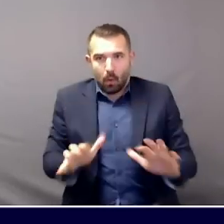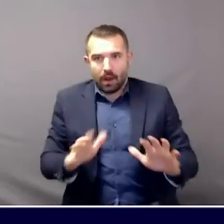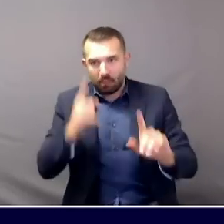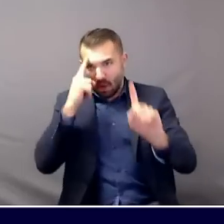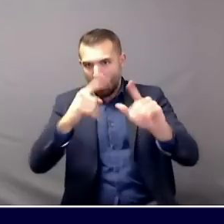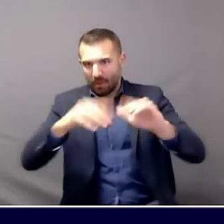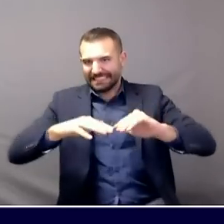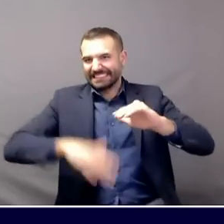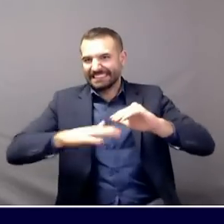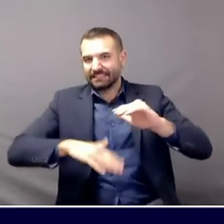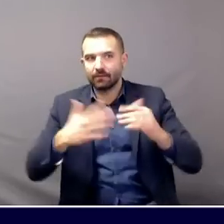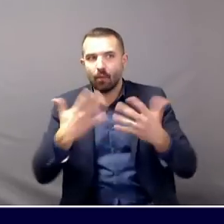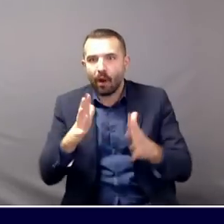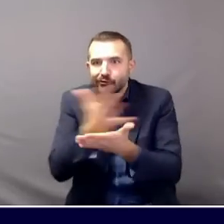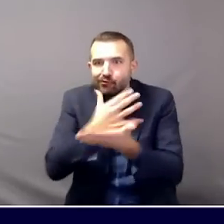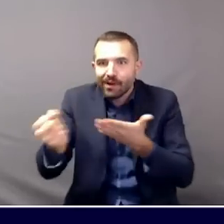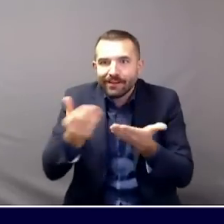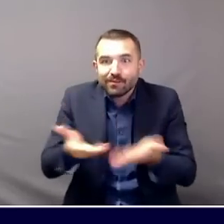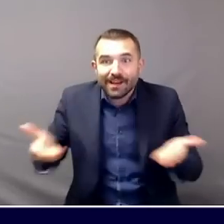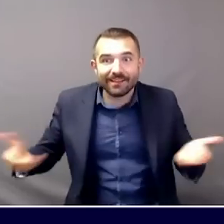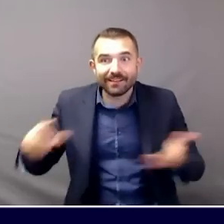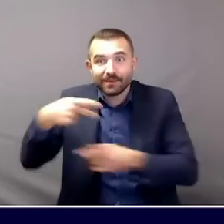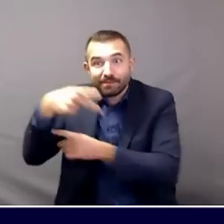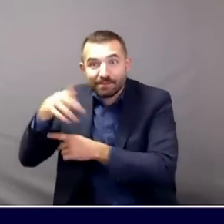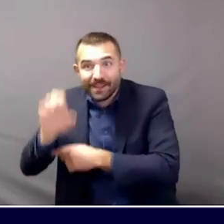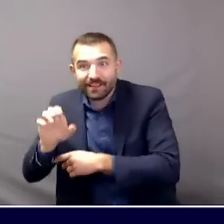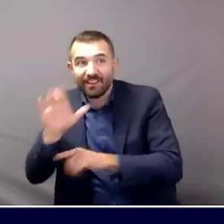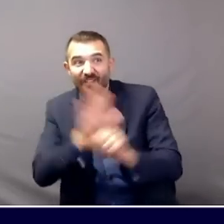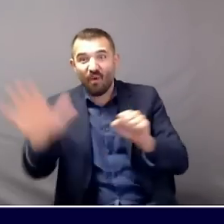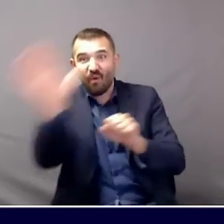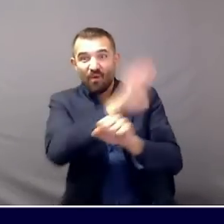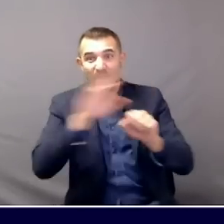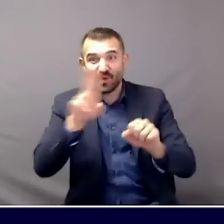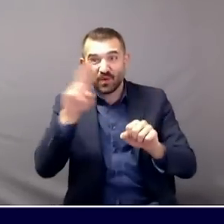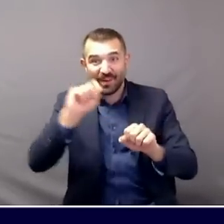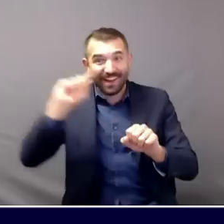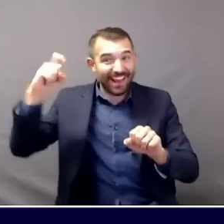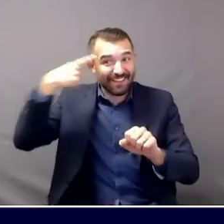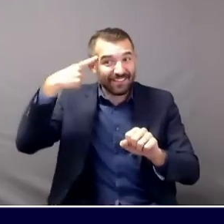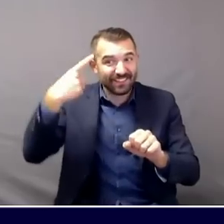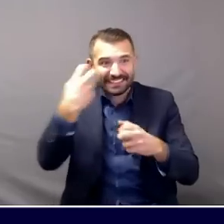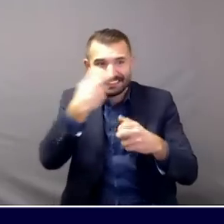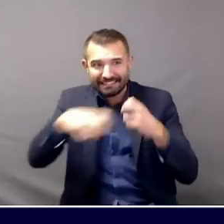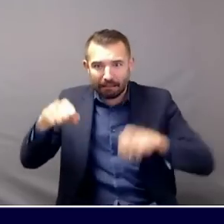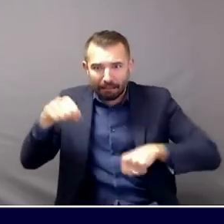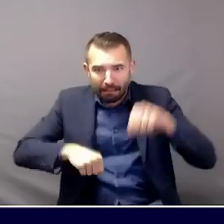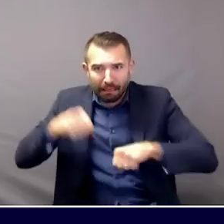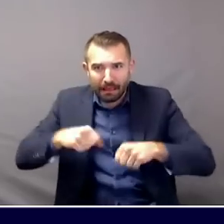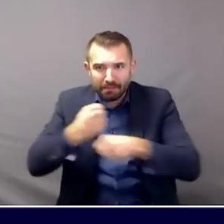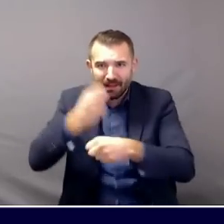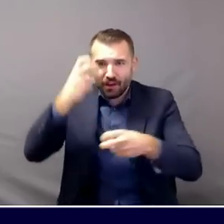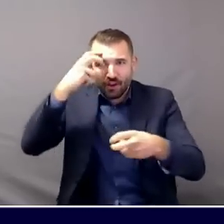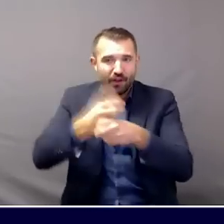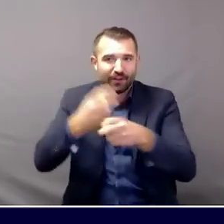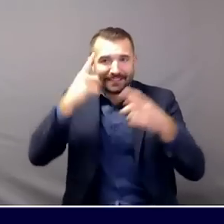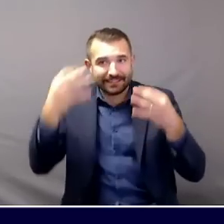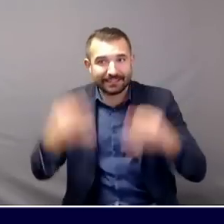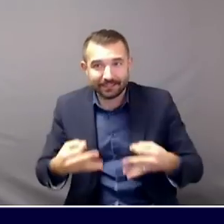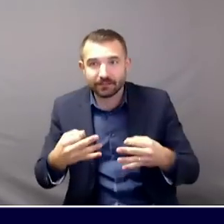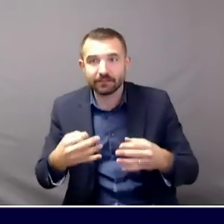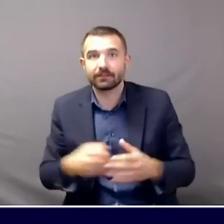country, I made the difficult decisions to order Maine people to stay at home as much as possible, to close